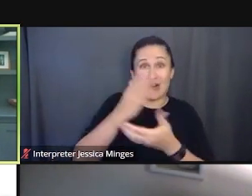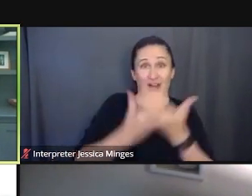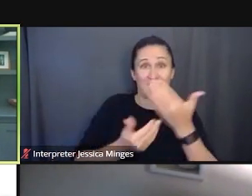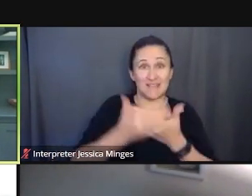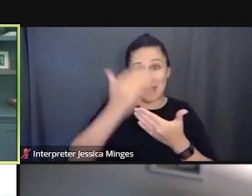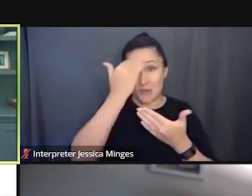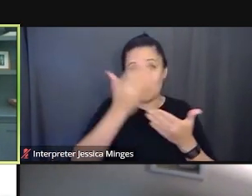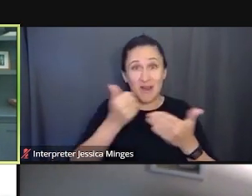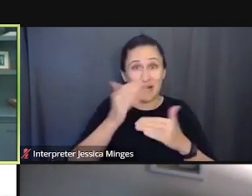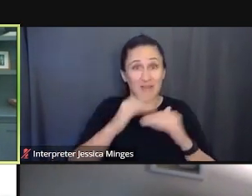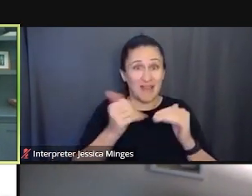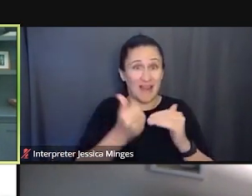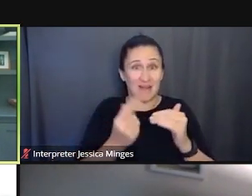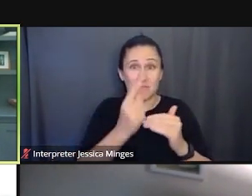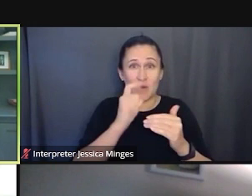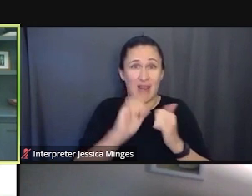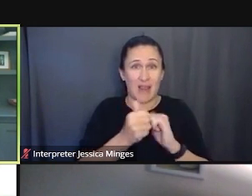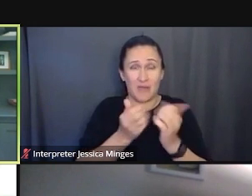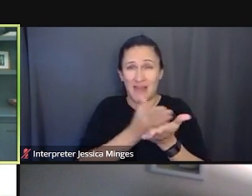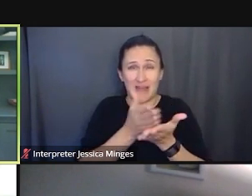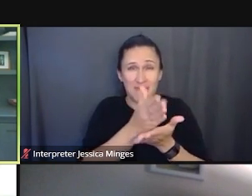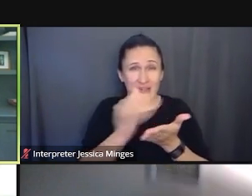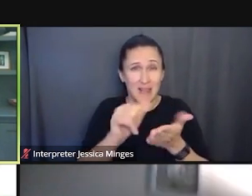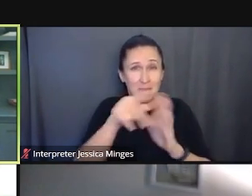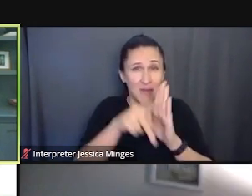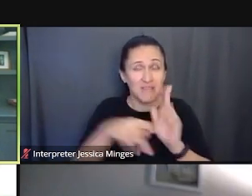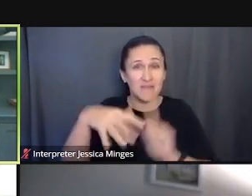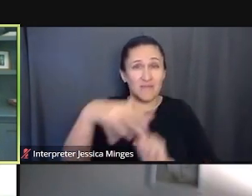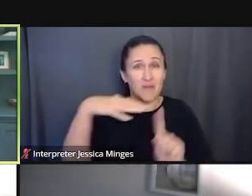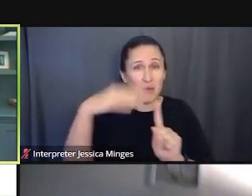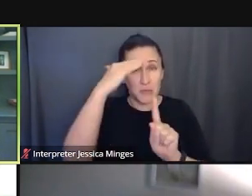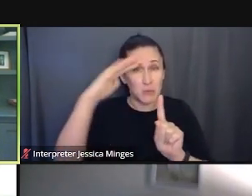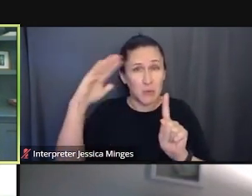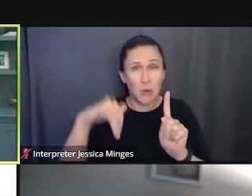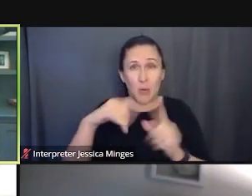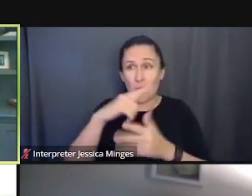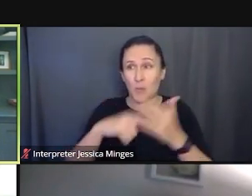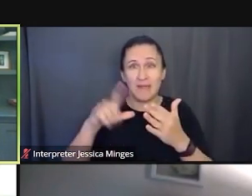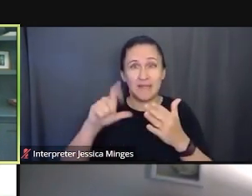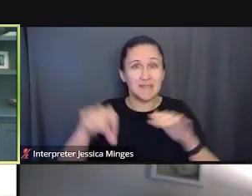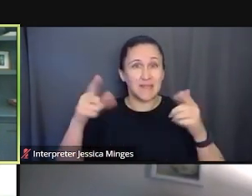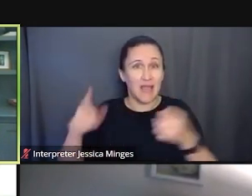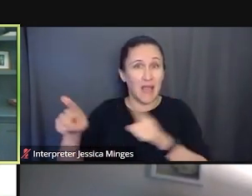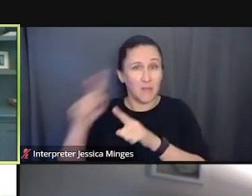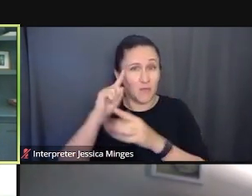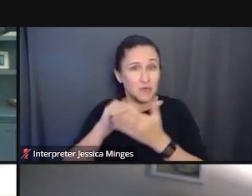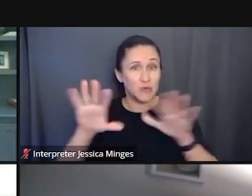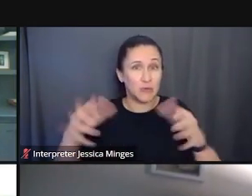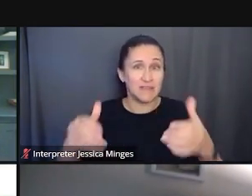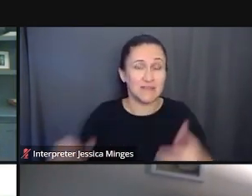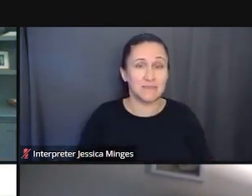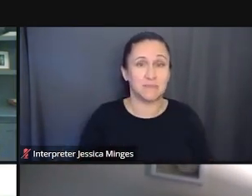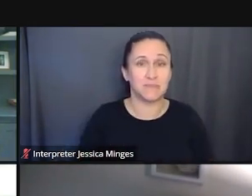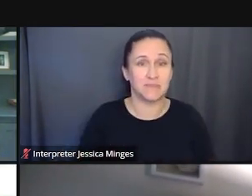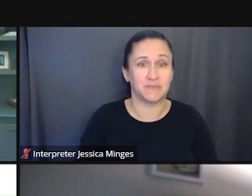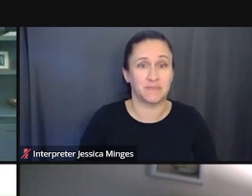how they're navigating the policy environment to get done what they know needs to happen for students.